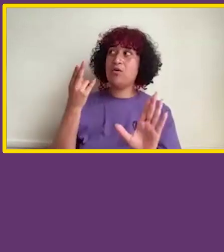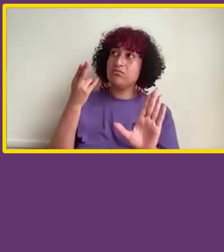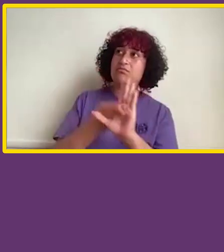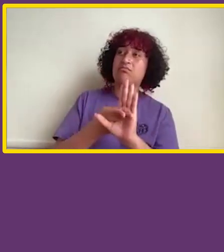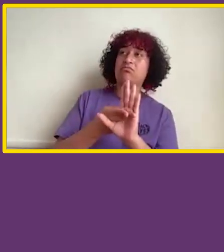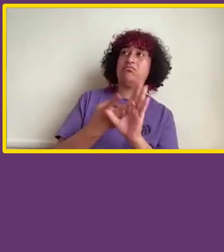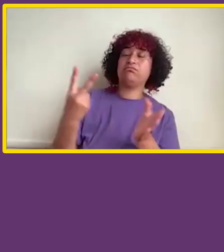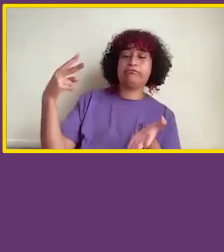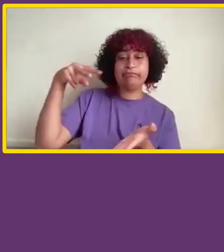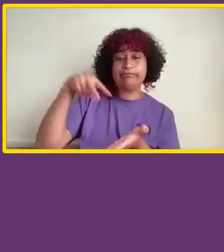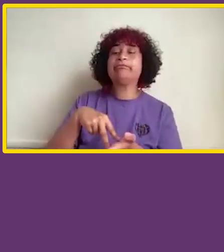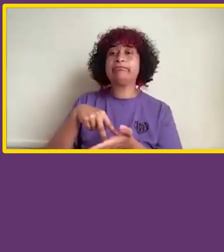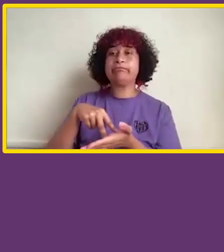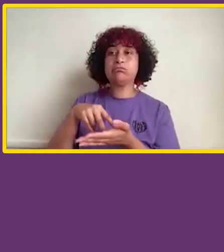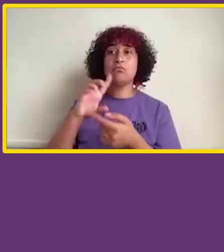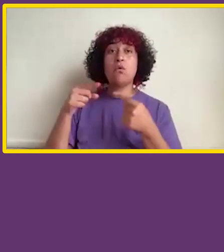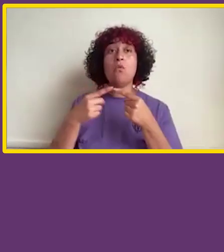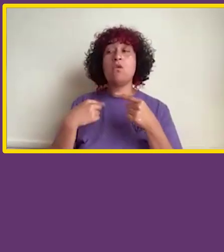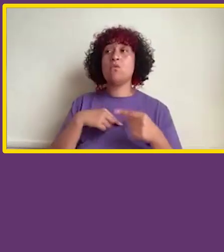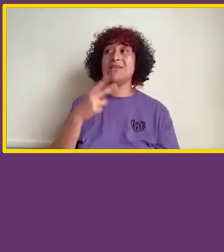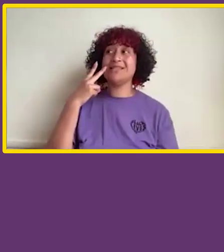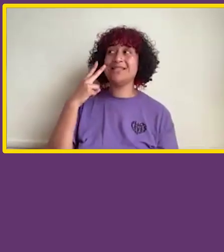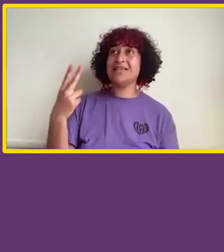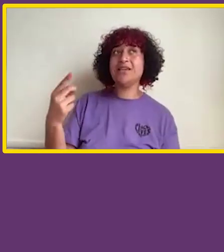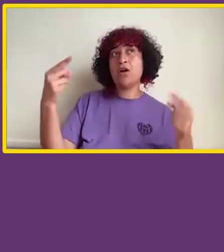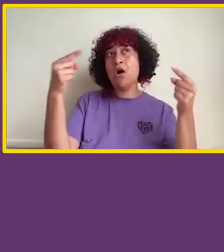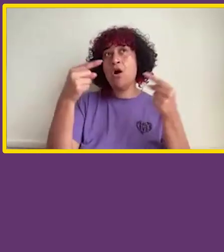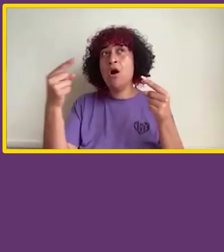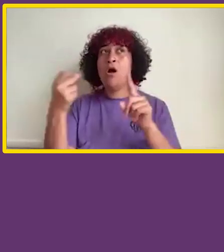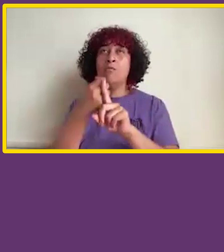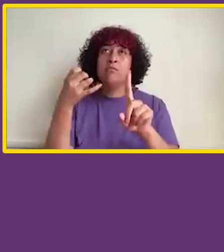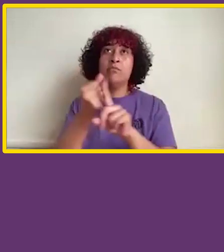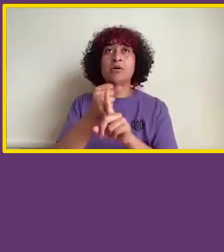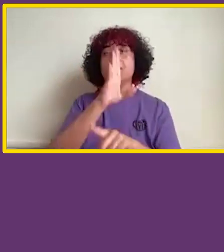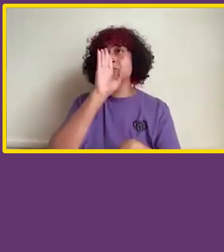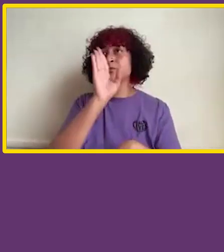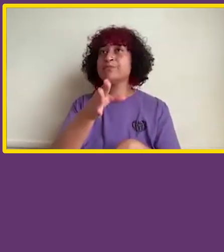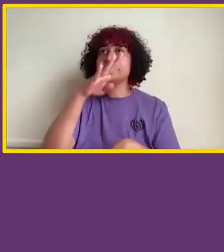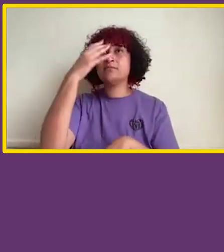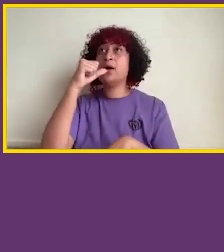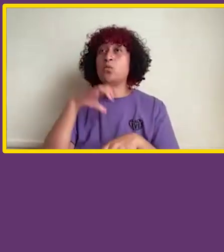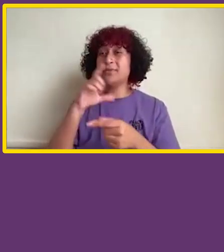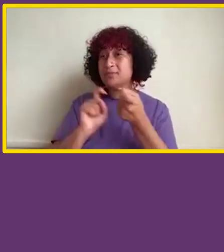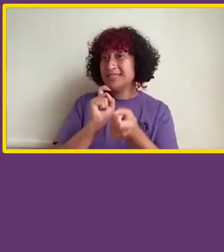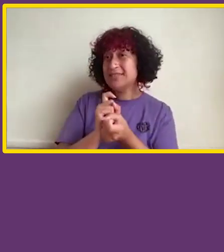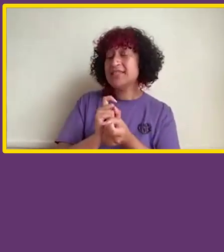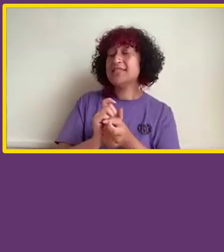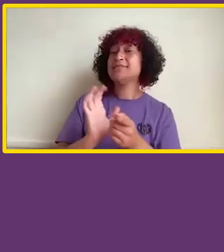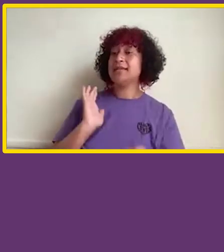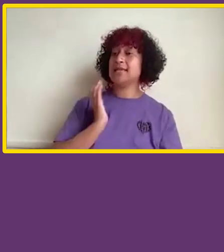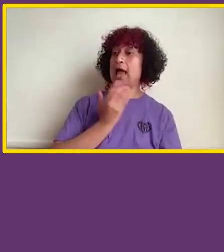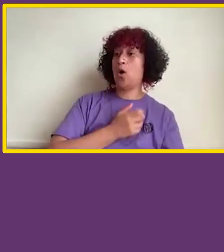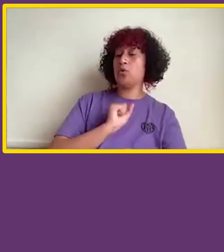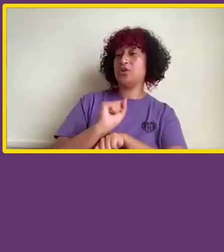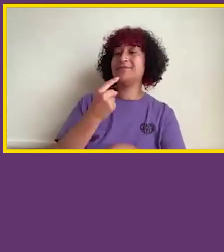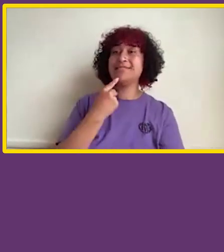up. And when we see harm taking place, particularly directed at Black women, it's our job to say